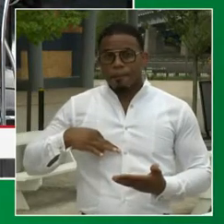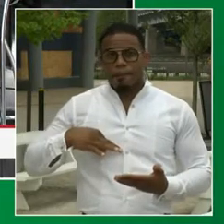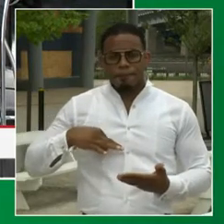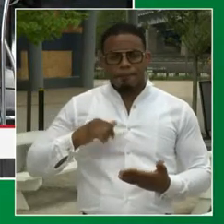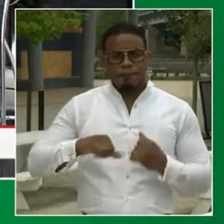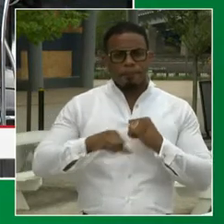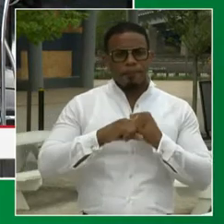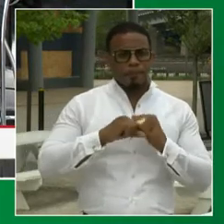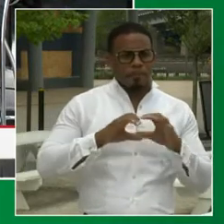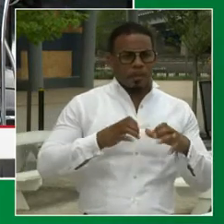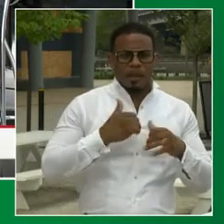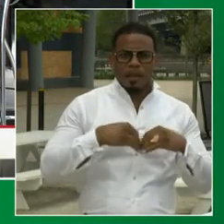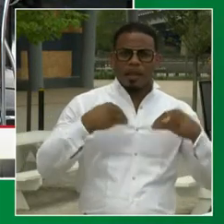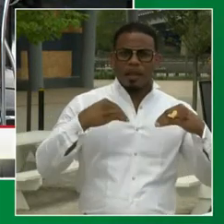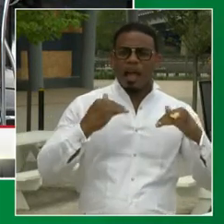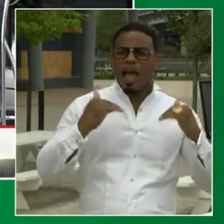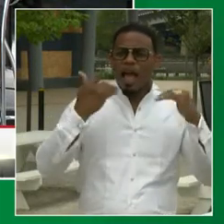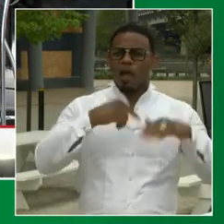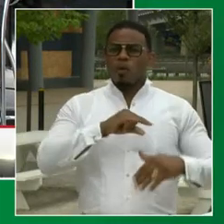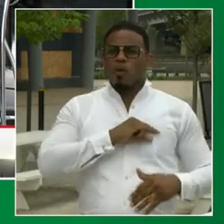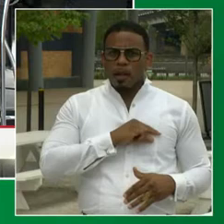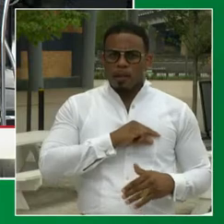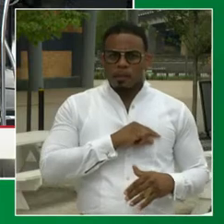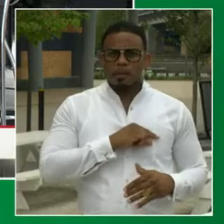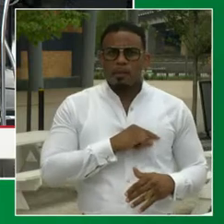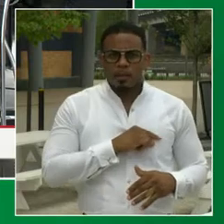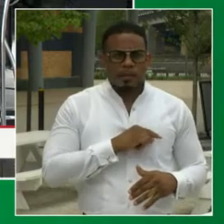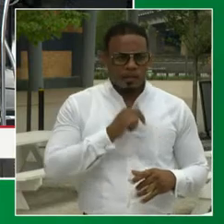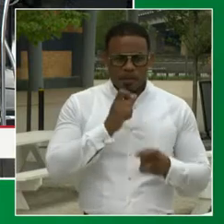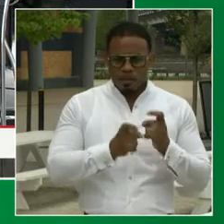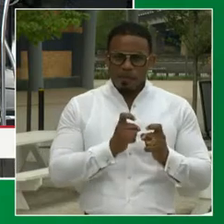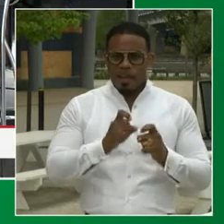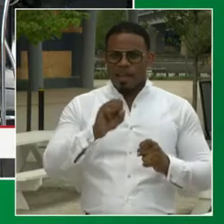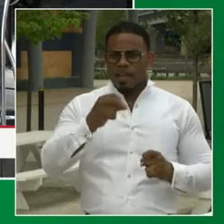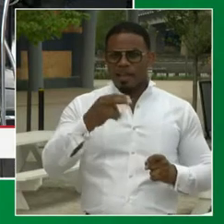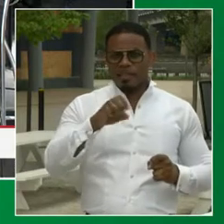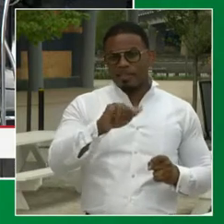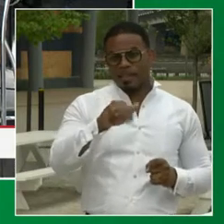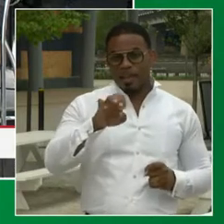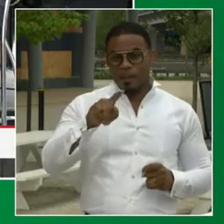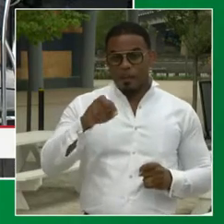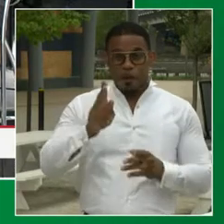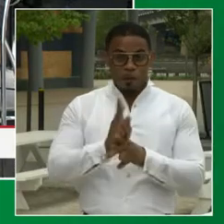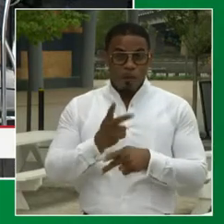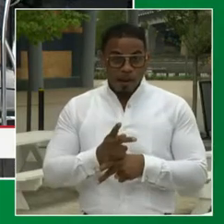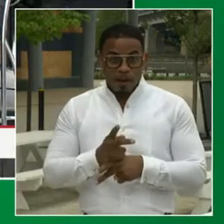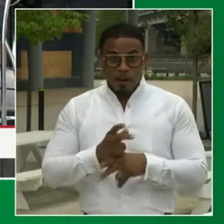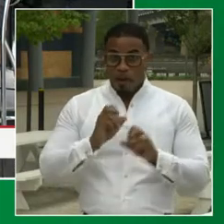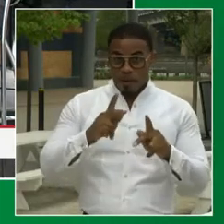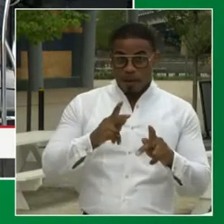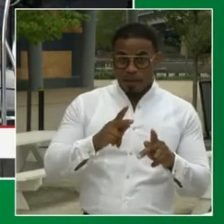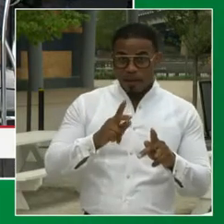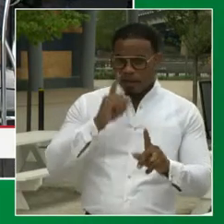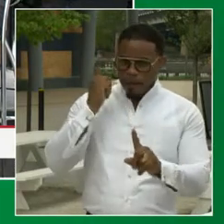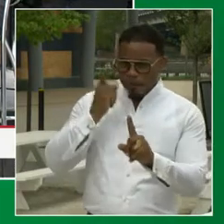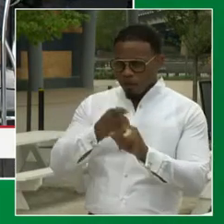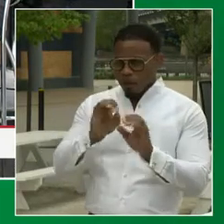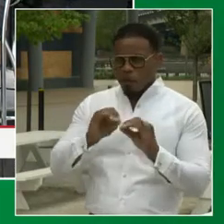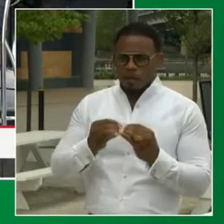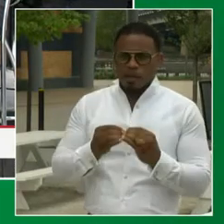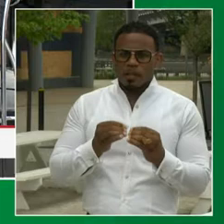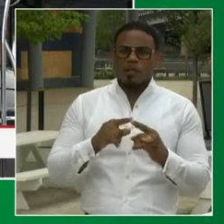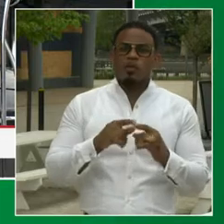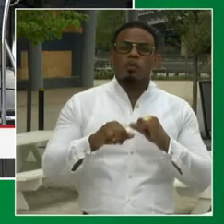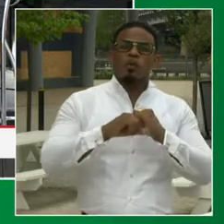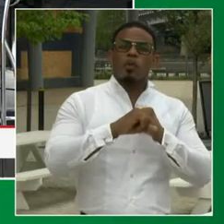commercial entity that sells high-quality, unrefined shea butter products. That's right. Okay. And the mission of your organization